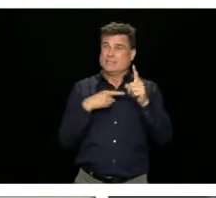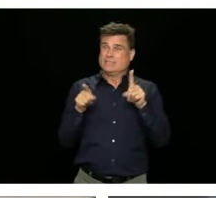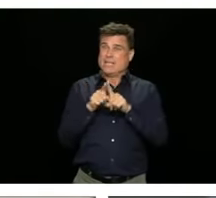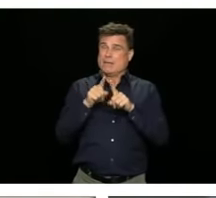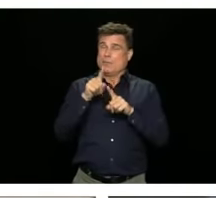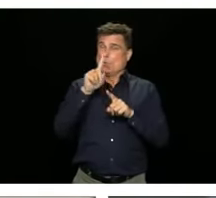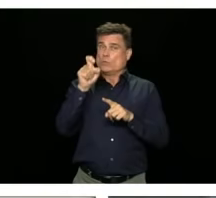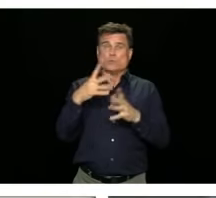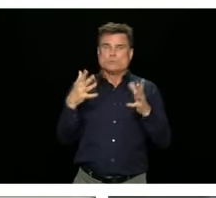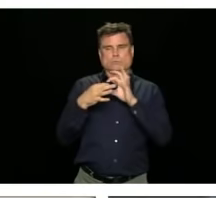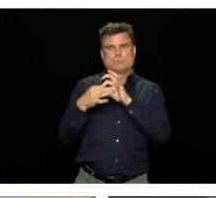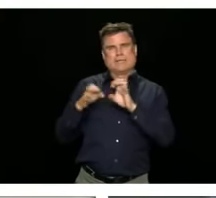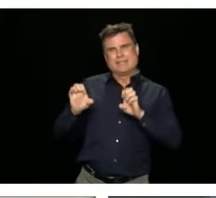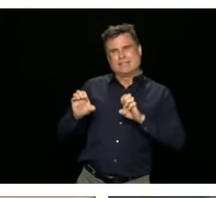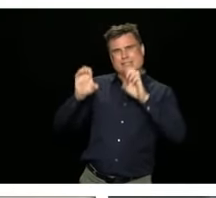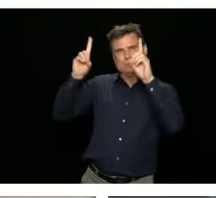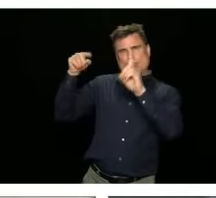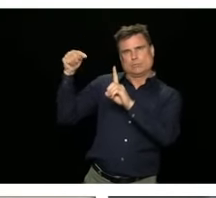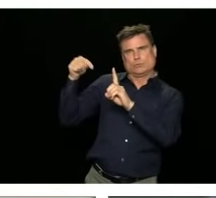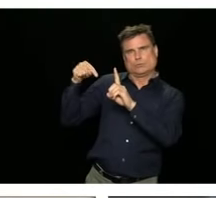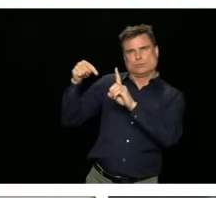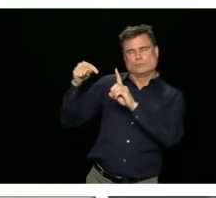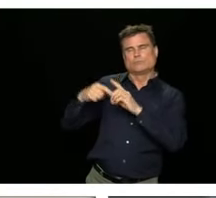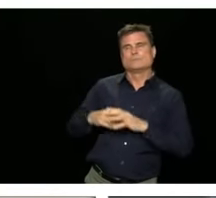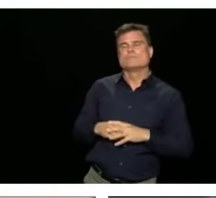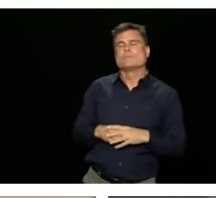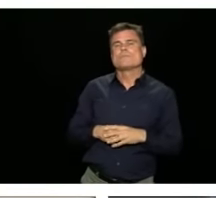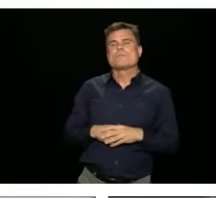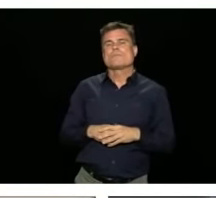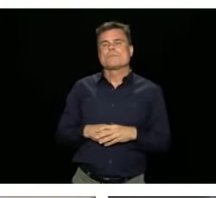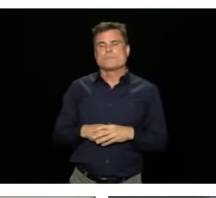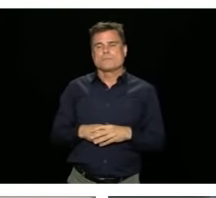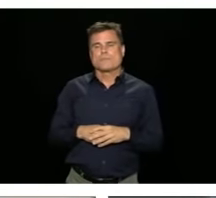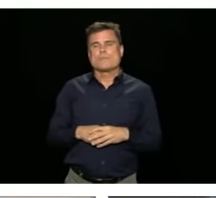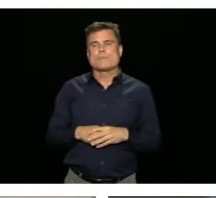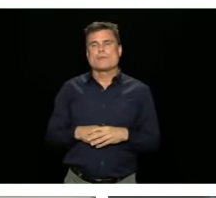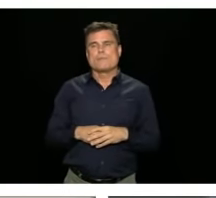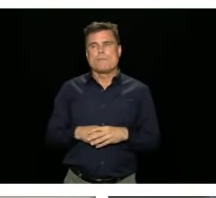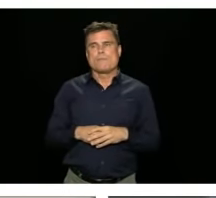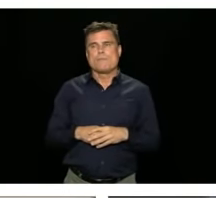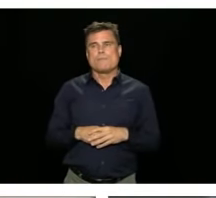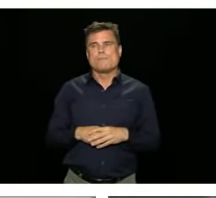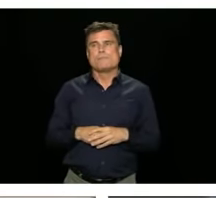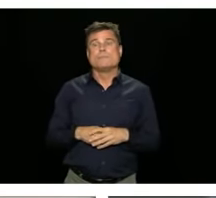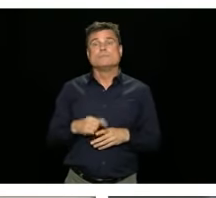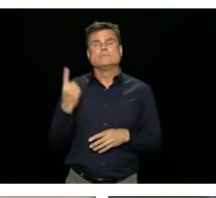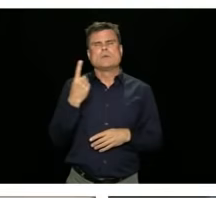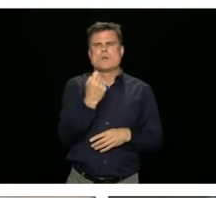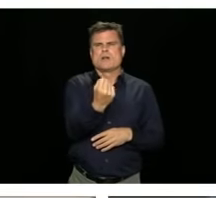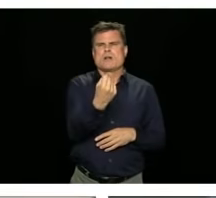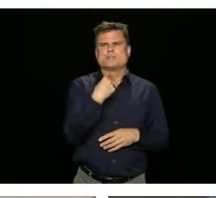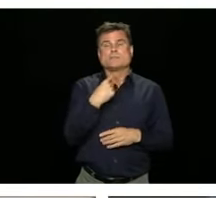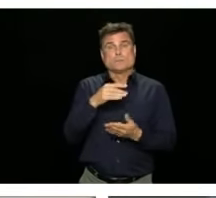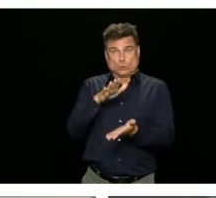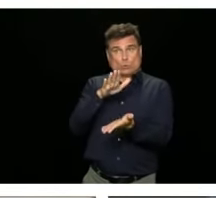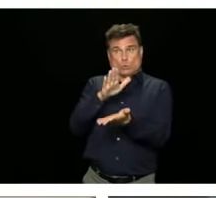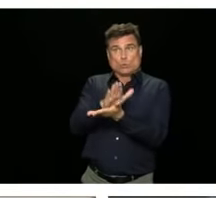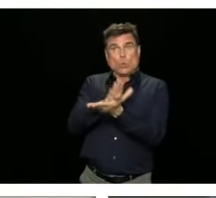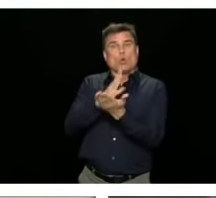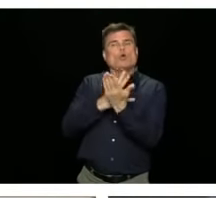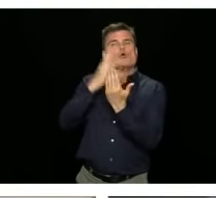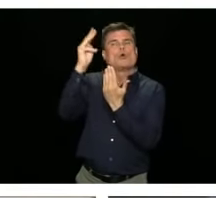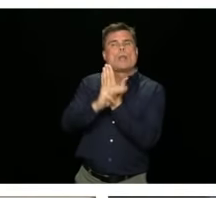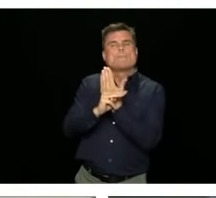online. When would we introduce a full curriculum in the schools to teach about Black history in British